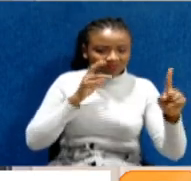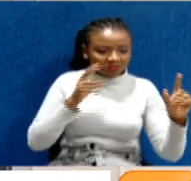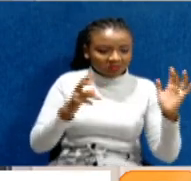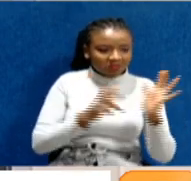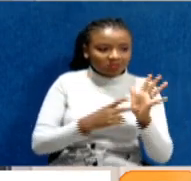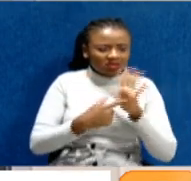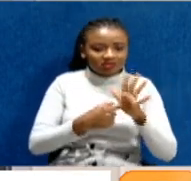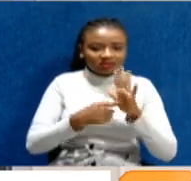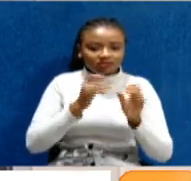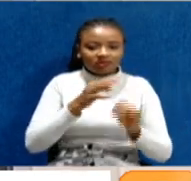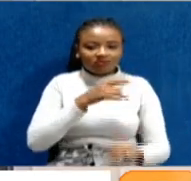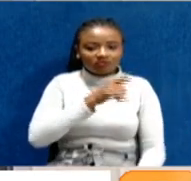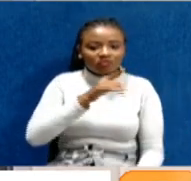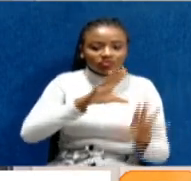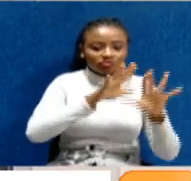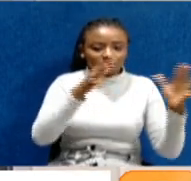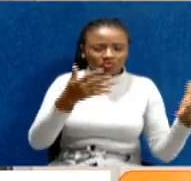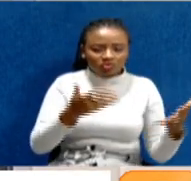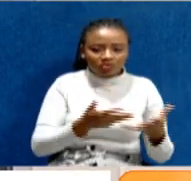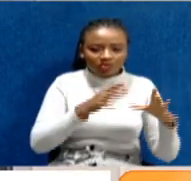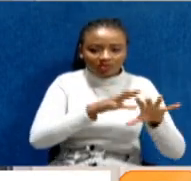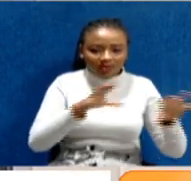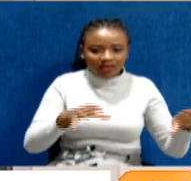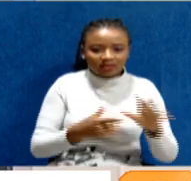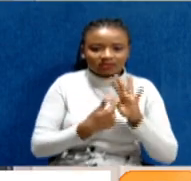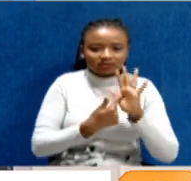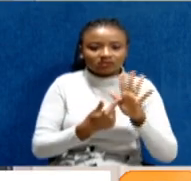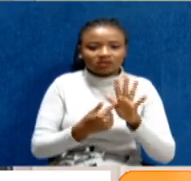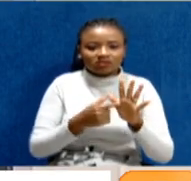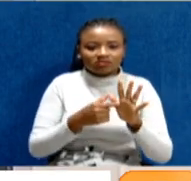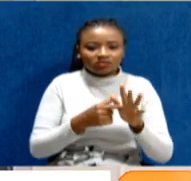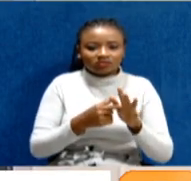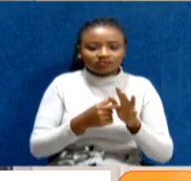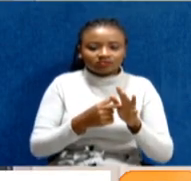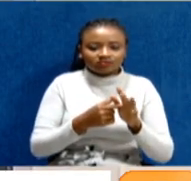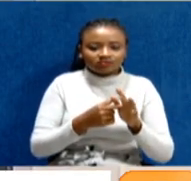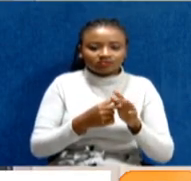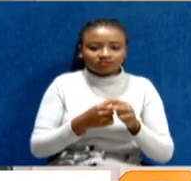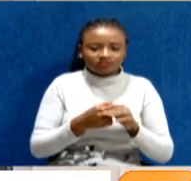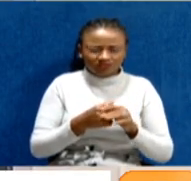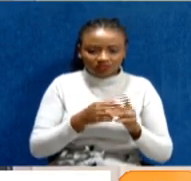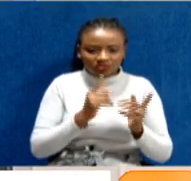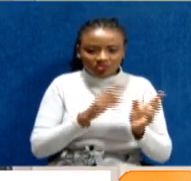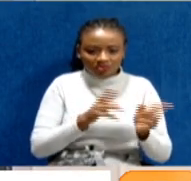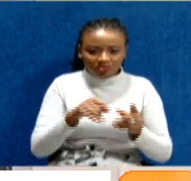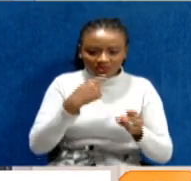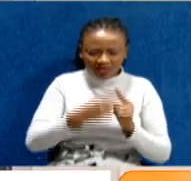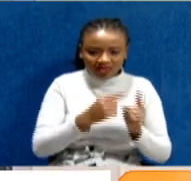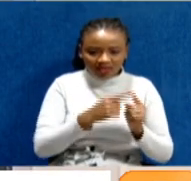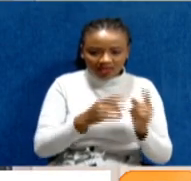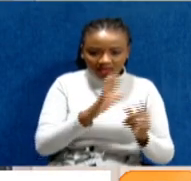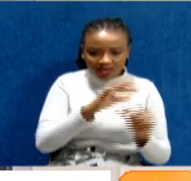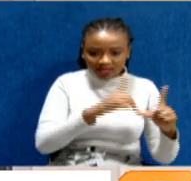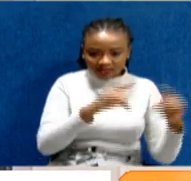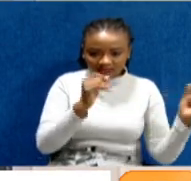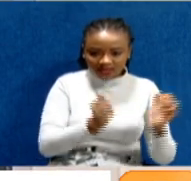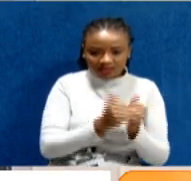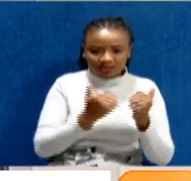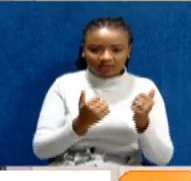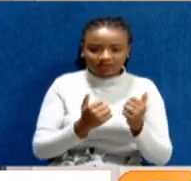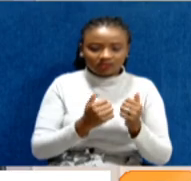If you go to some of these global trade fairs, like the Biofash trade fair, which happens in Germany every year, you will see the potential that